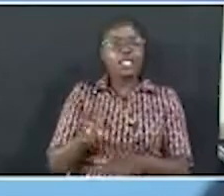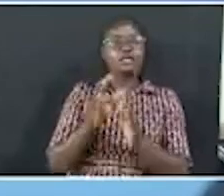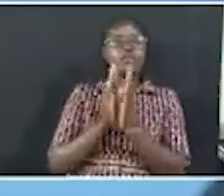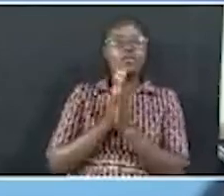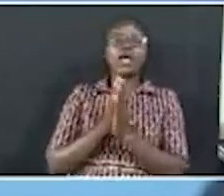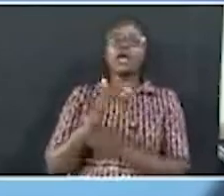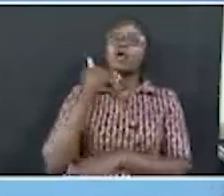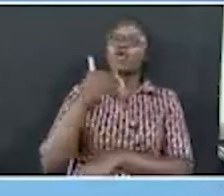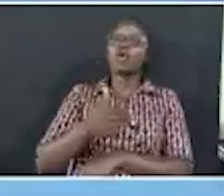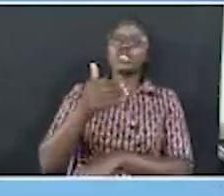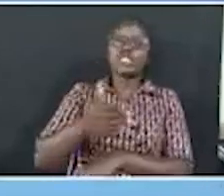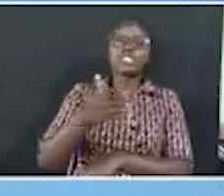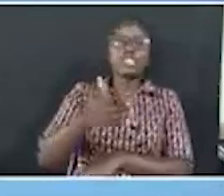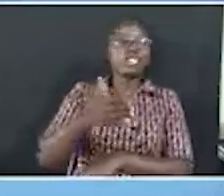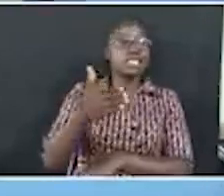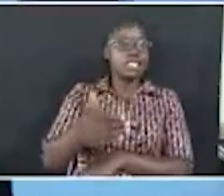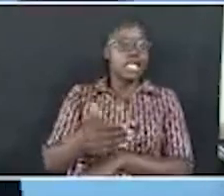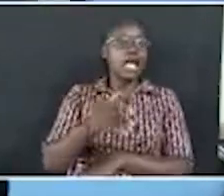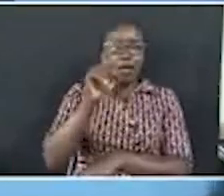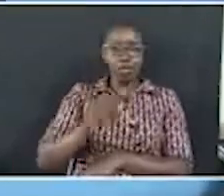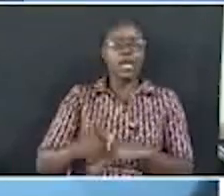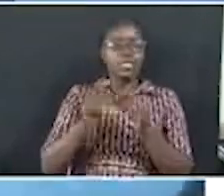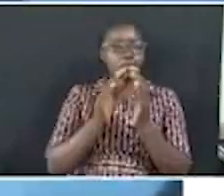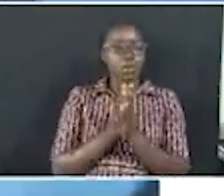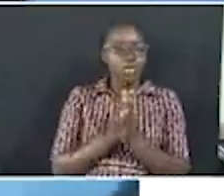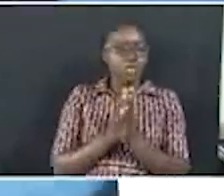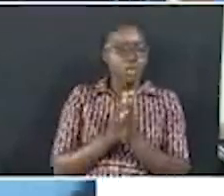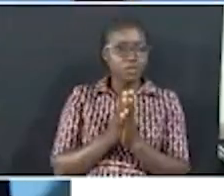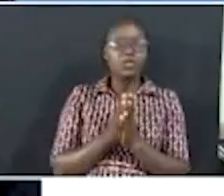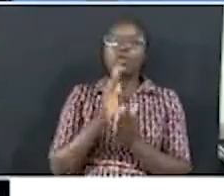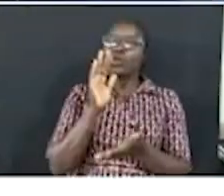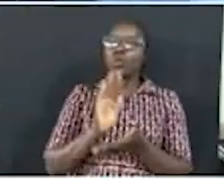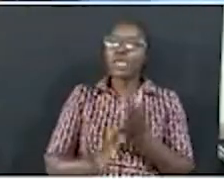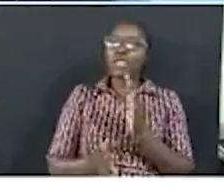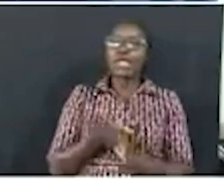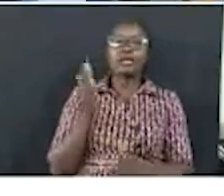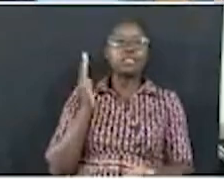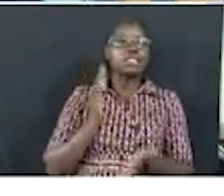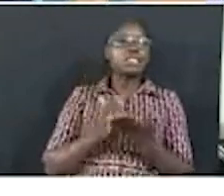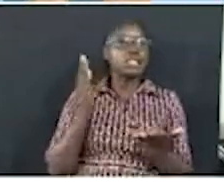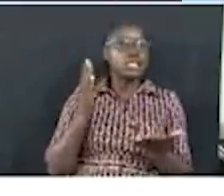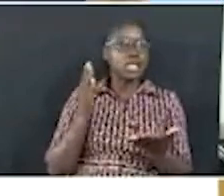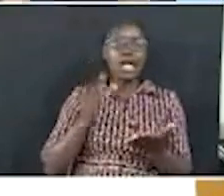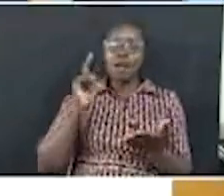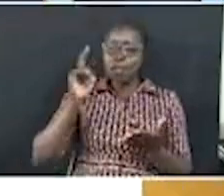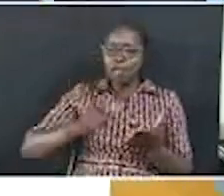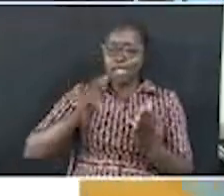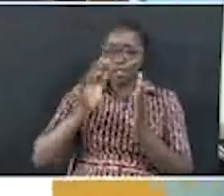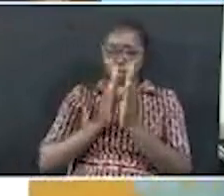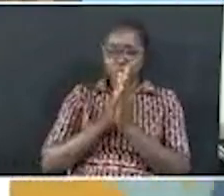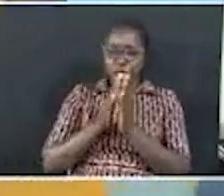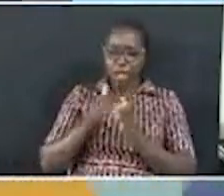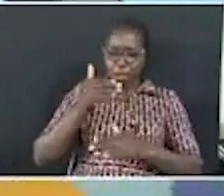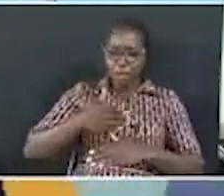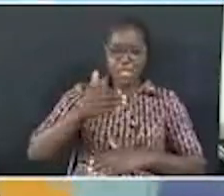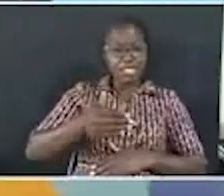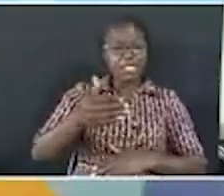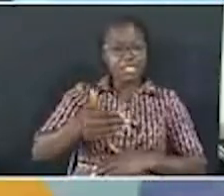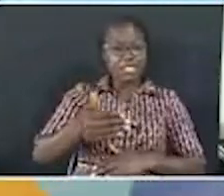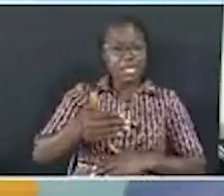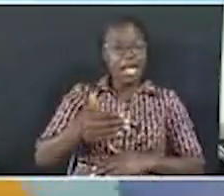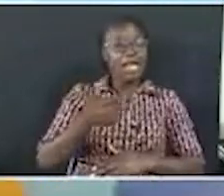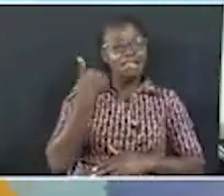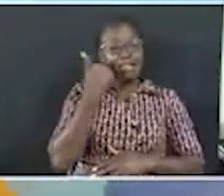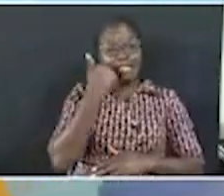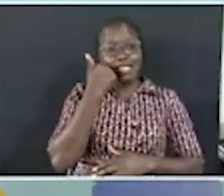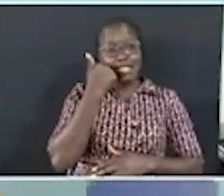pray consistently, must pray without ceasing, must pray persistently. The